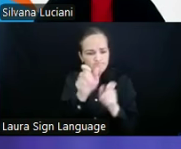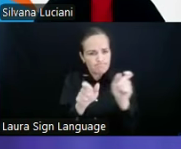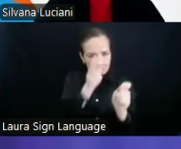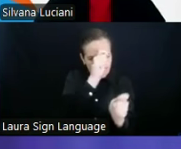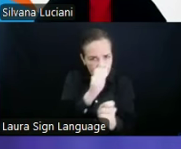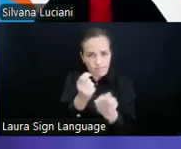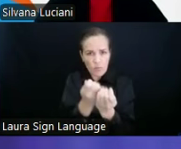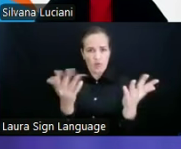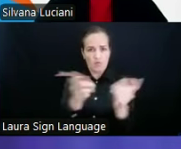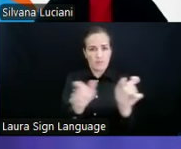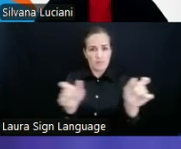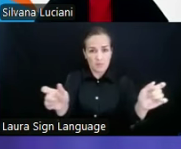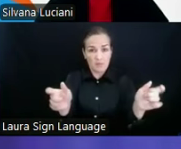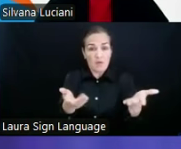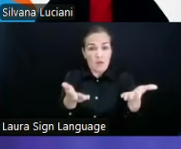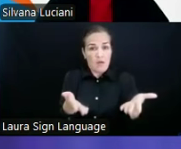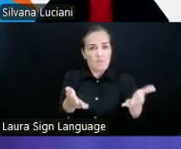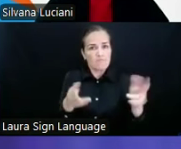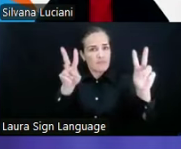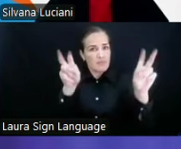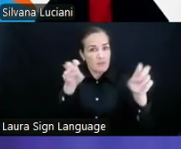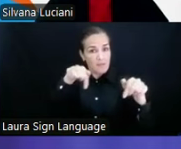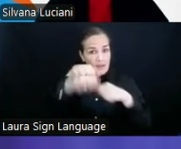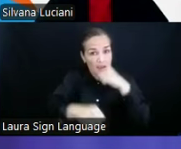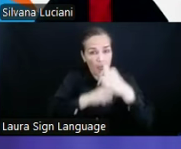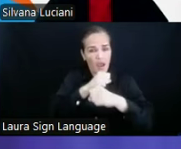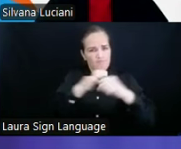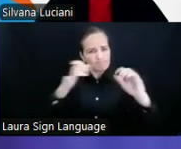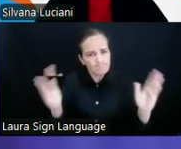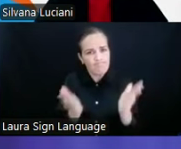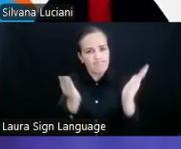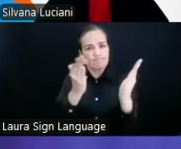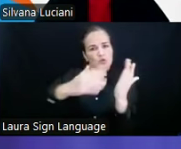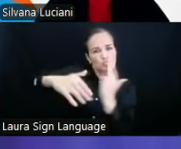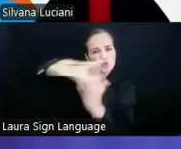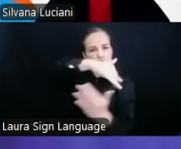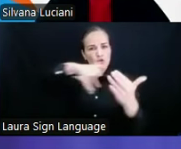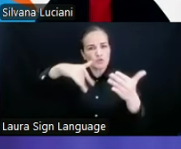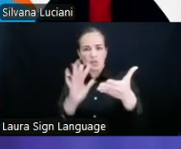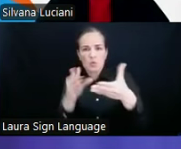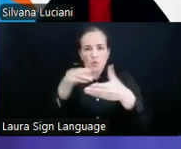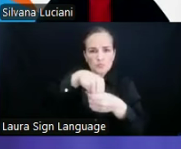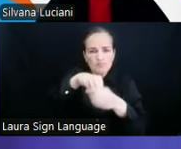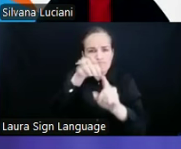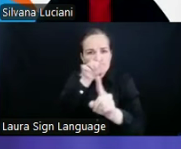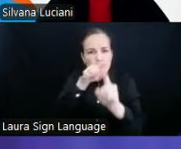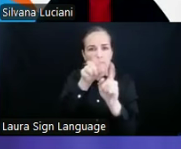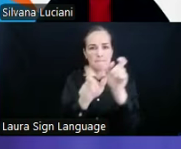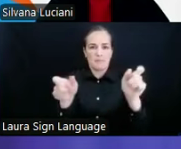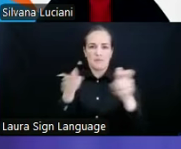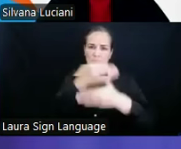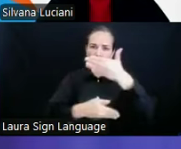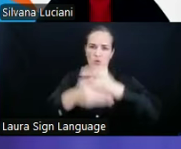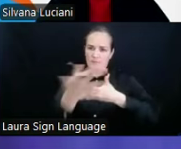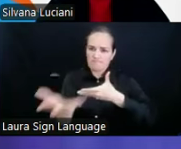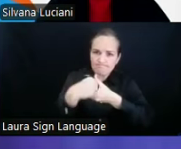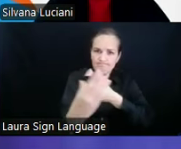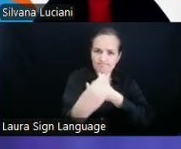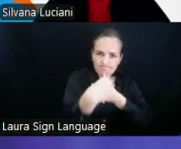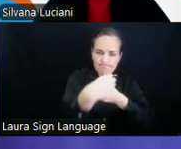all people. The topic of this year is fostering inclusive societies for people